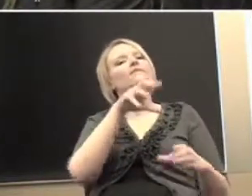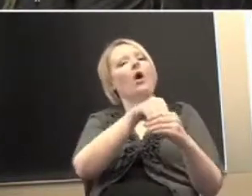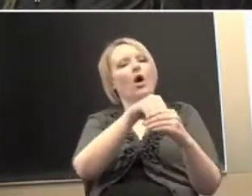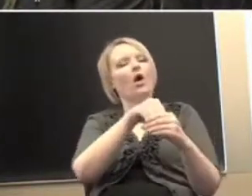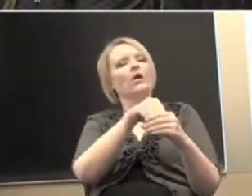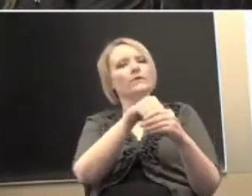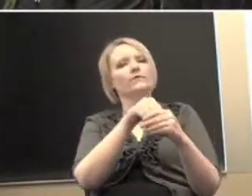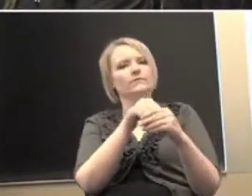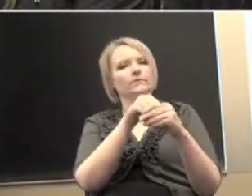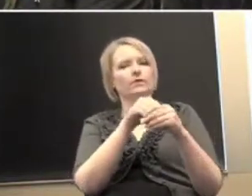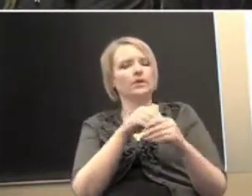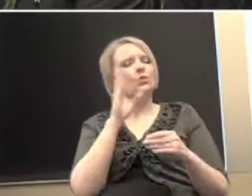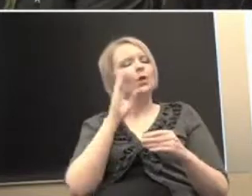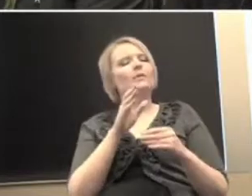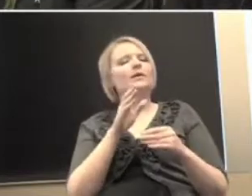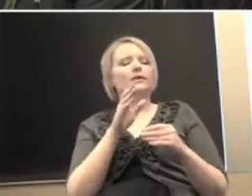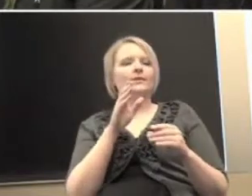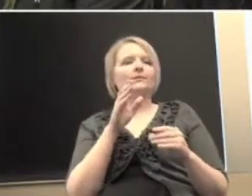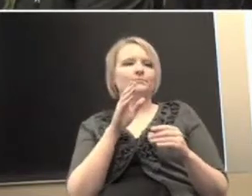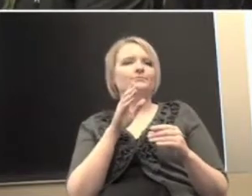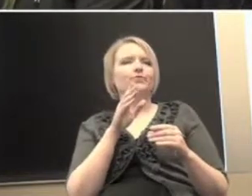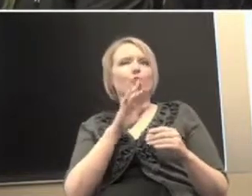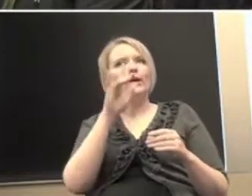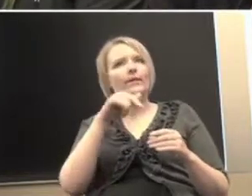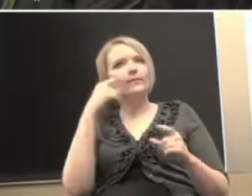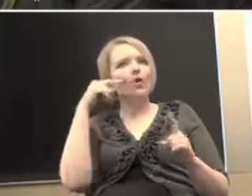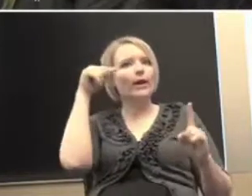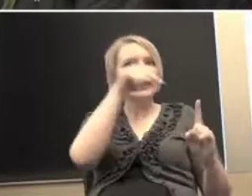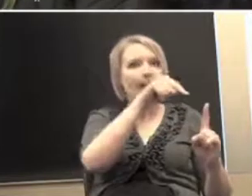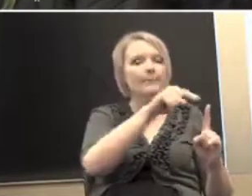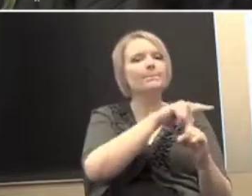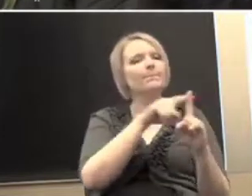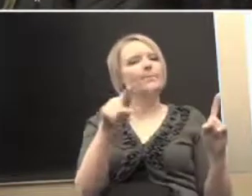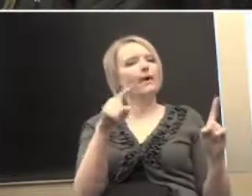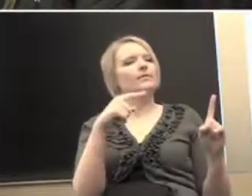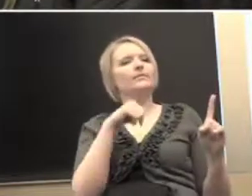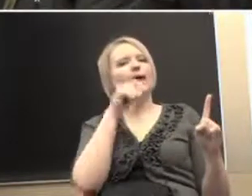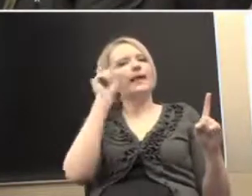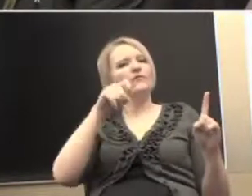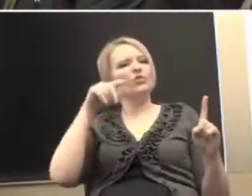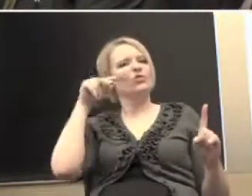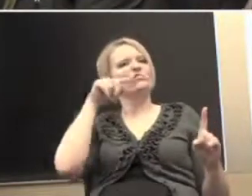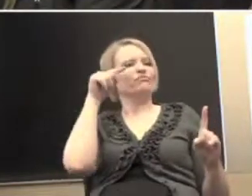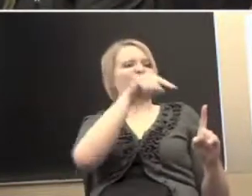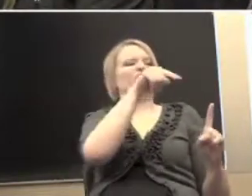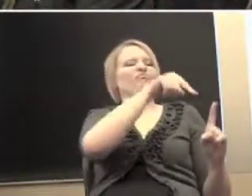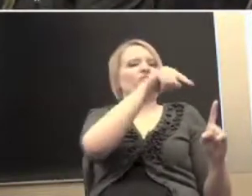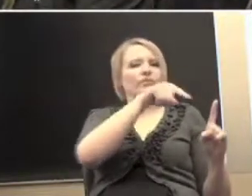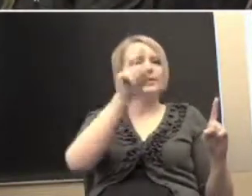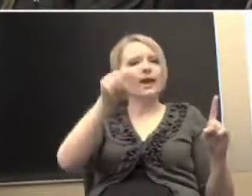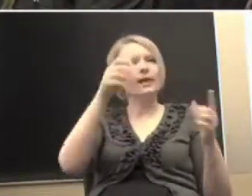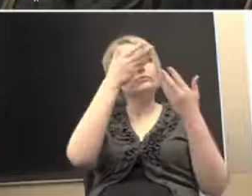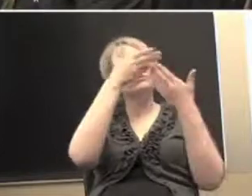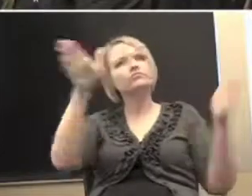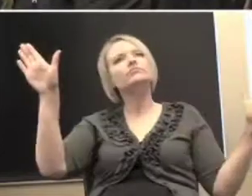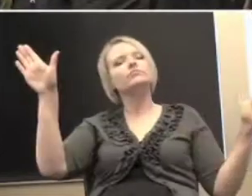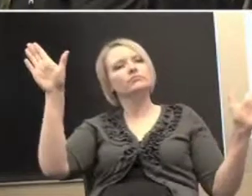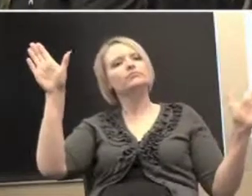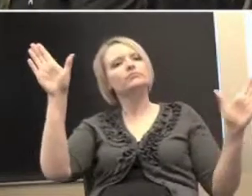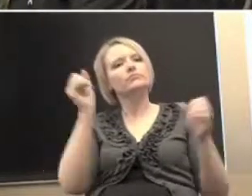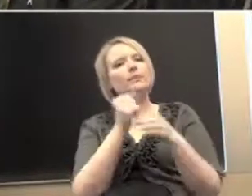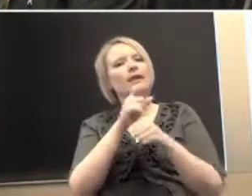this. Obviously it's geared toward him, but instead of calling him out on his behaviors from the past, making it a group